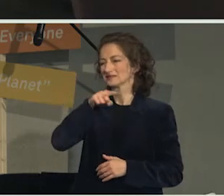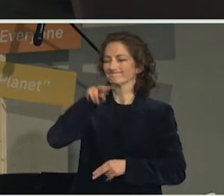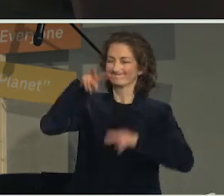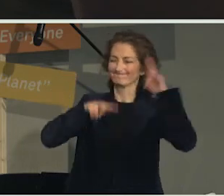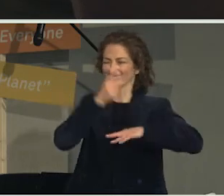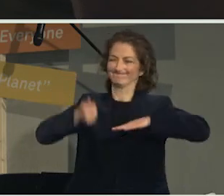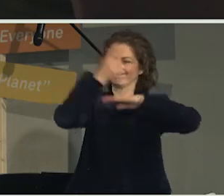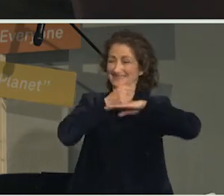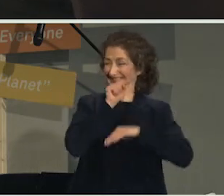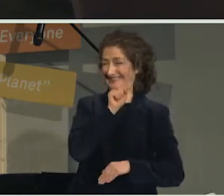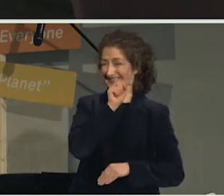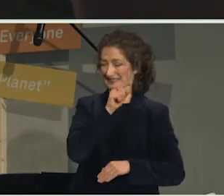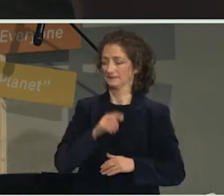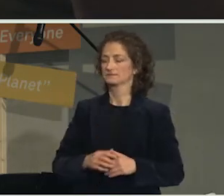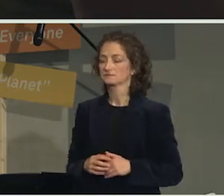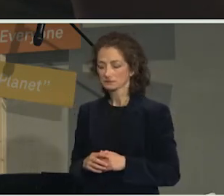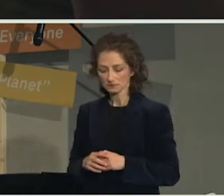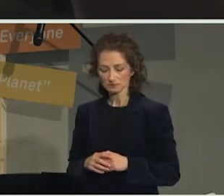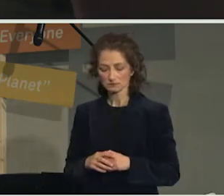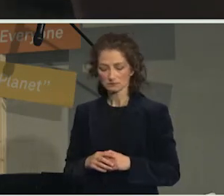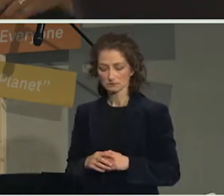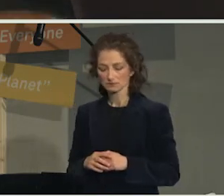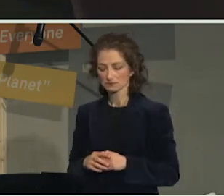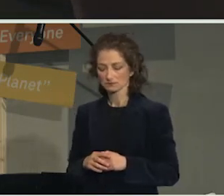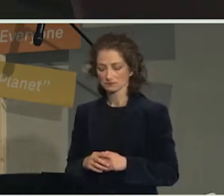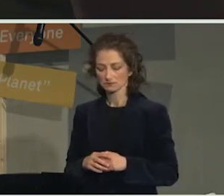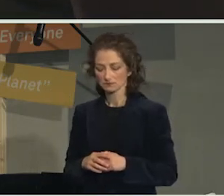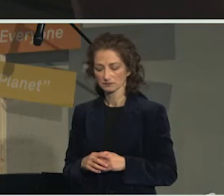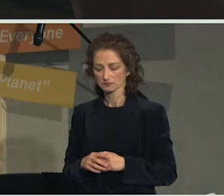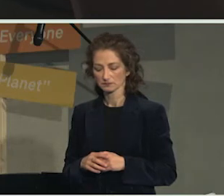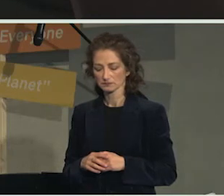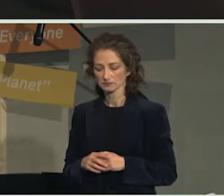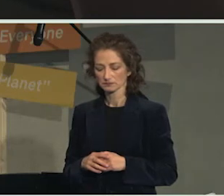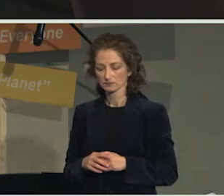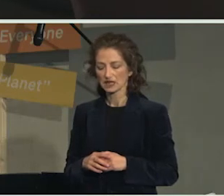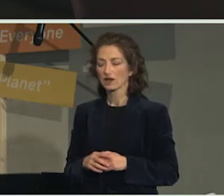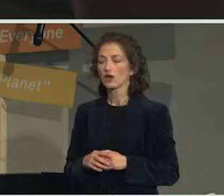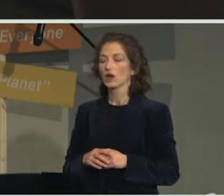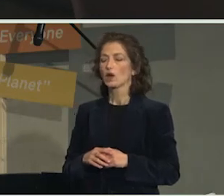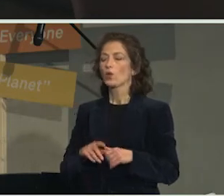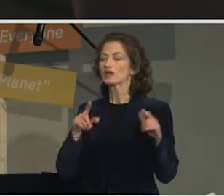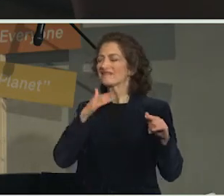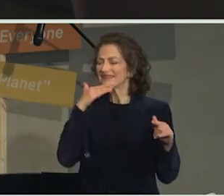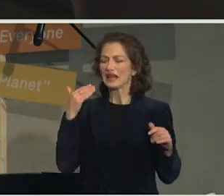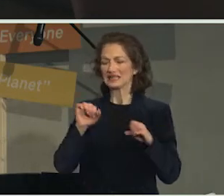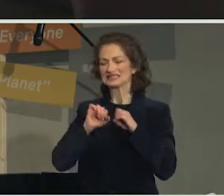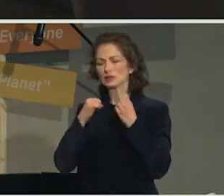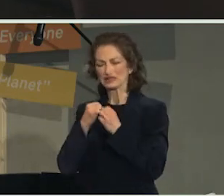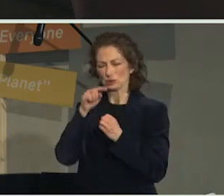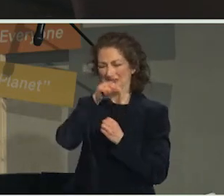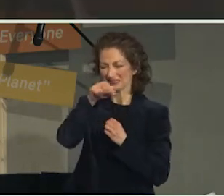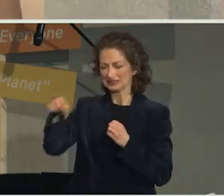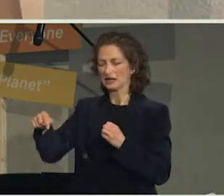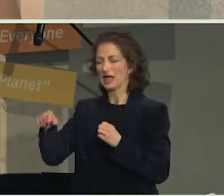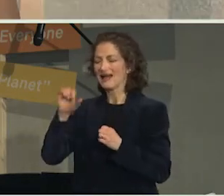of things that are now taken as just the way things are that can be traced back to that mistaken moment. Wow.